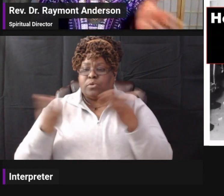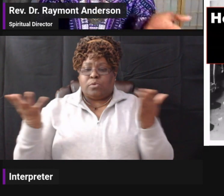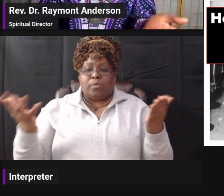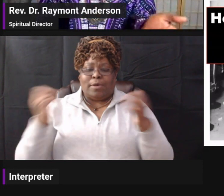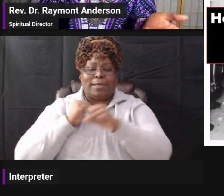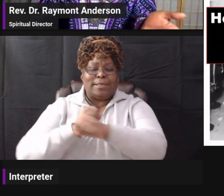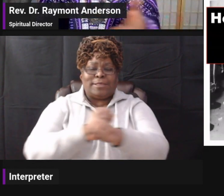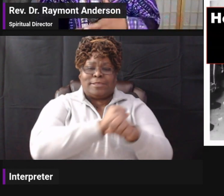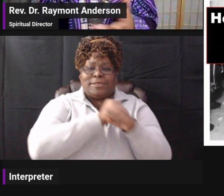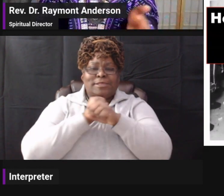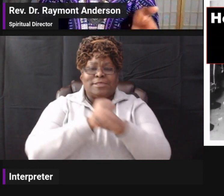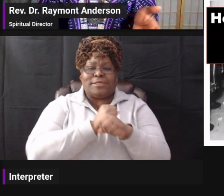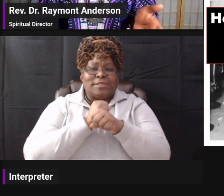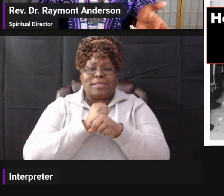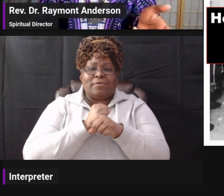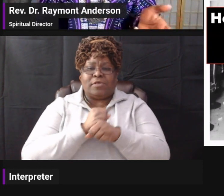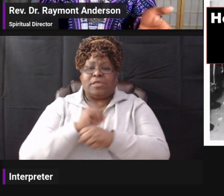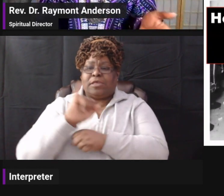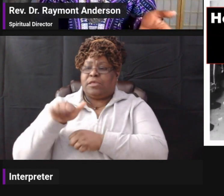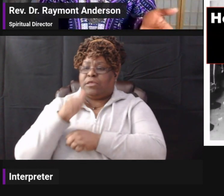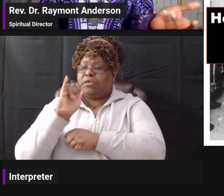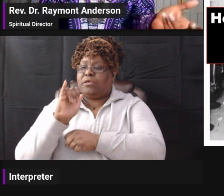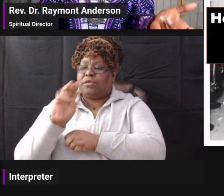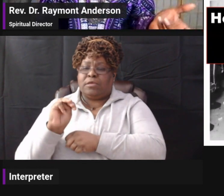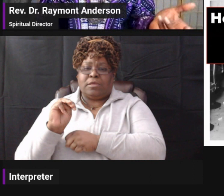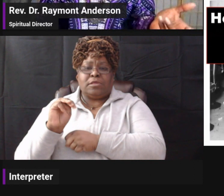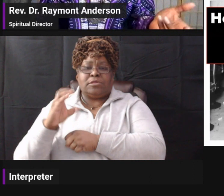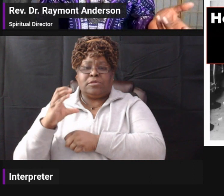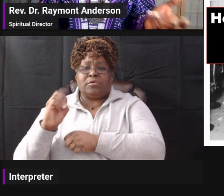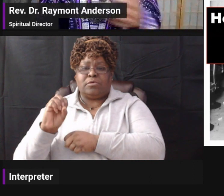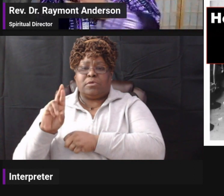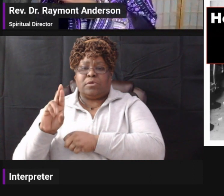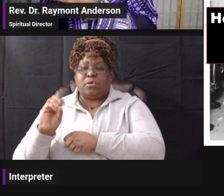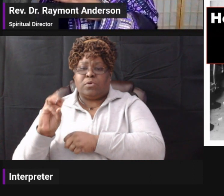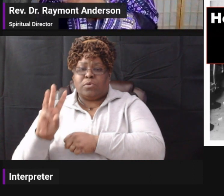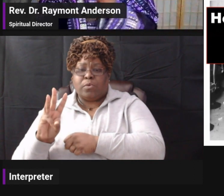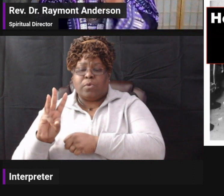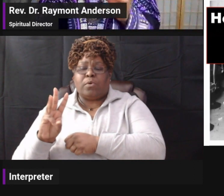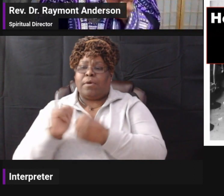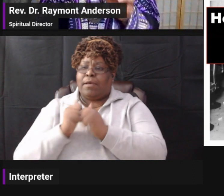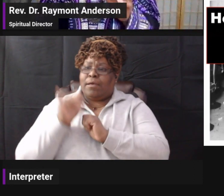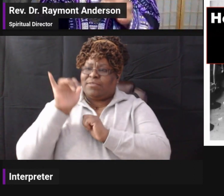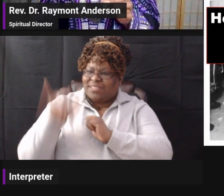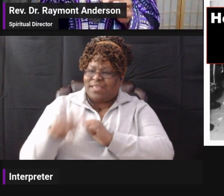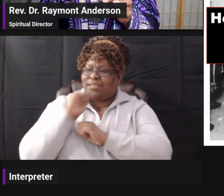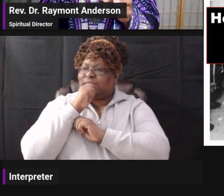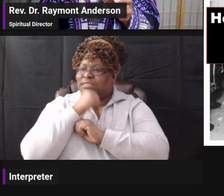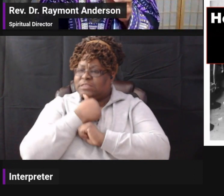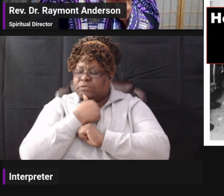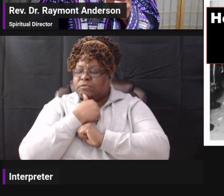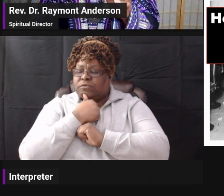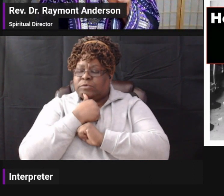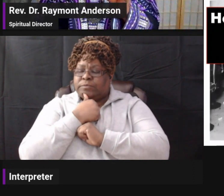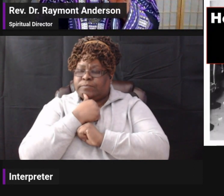a result of slavery, as a result of racial apartheid, in other words, Jim Crow, etc.? How was this